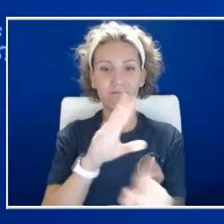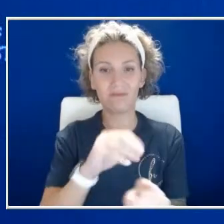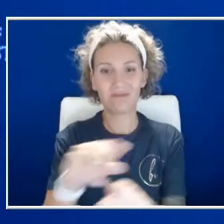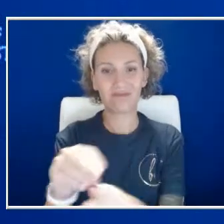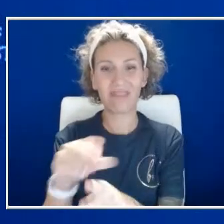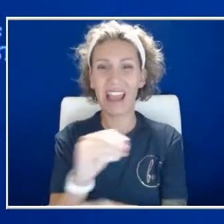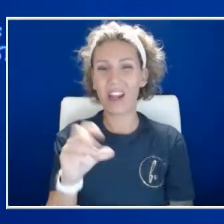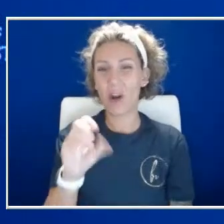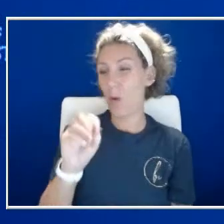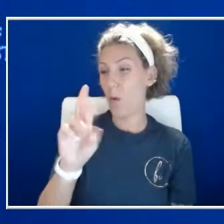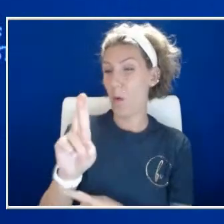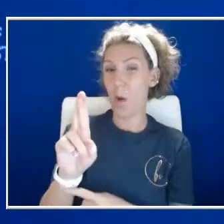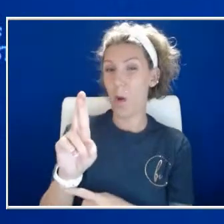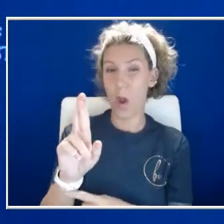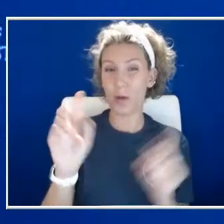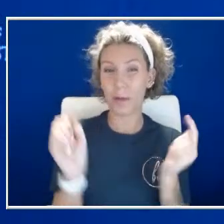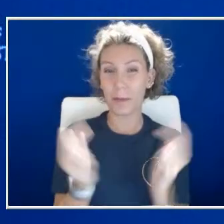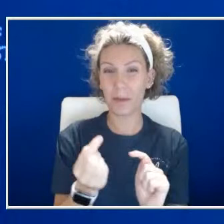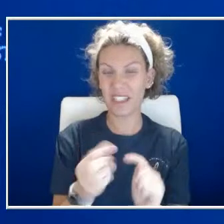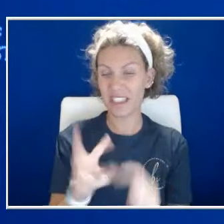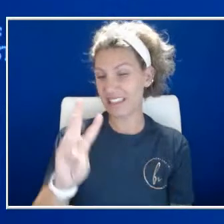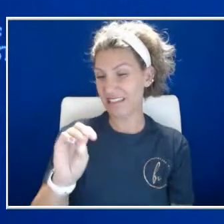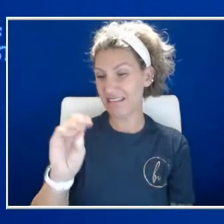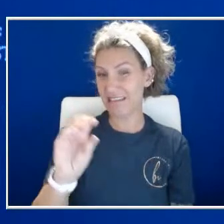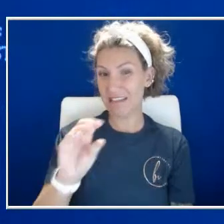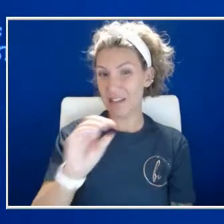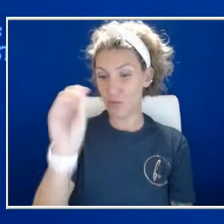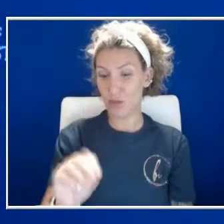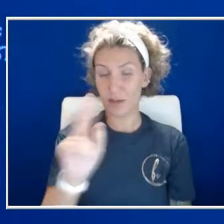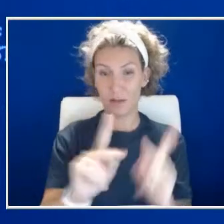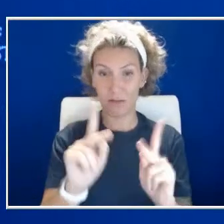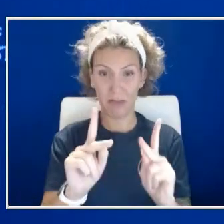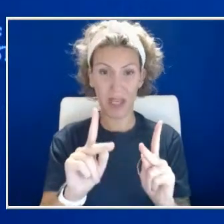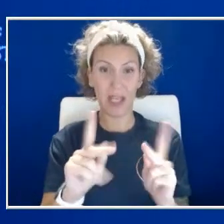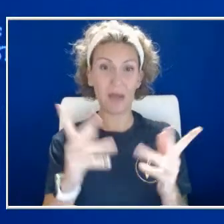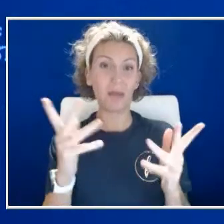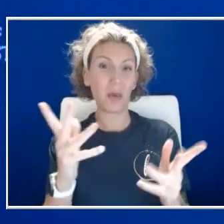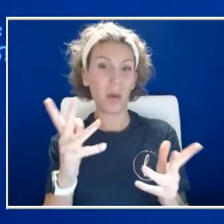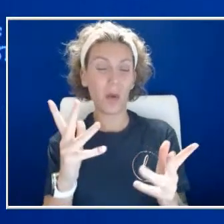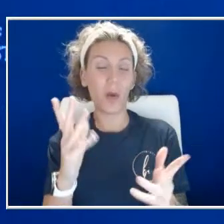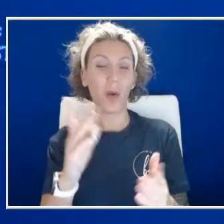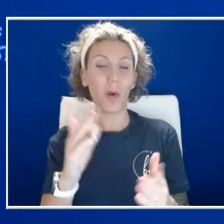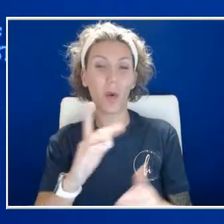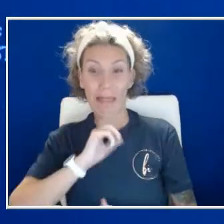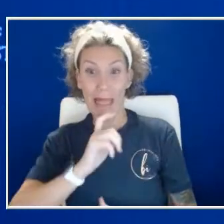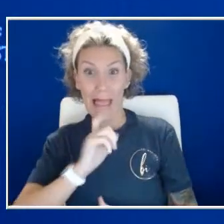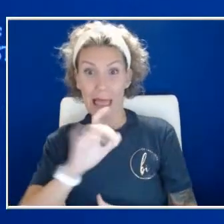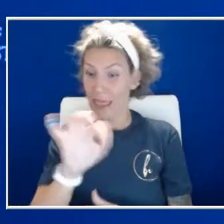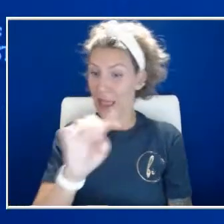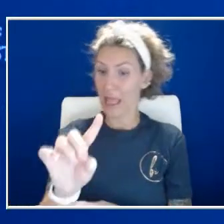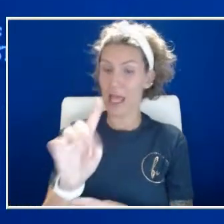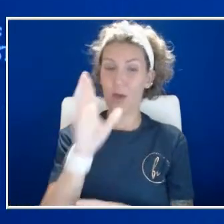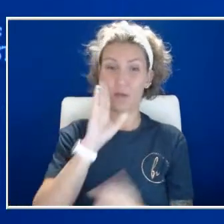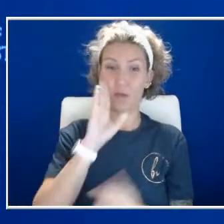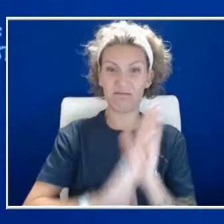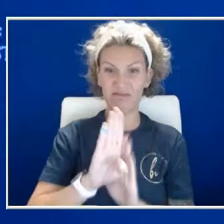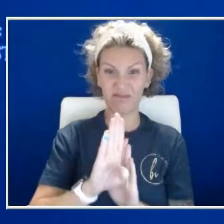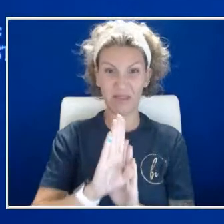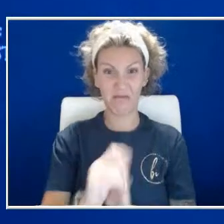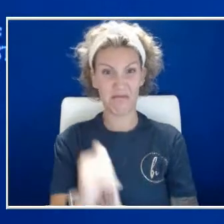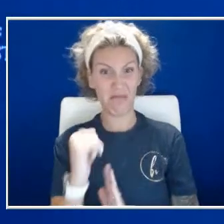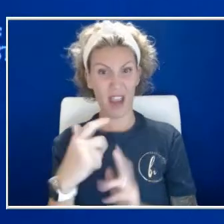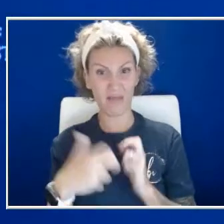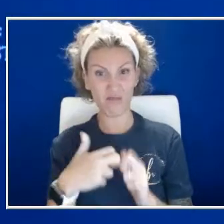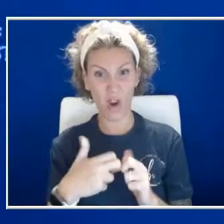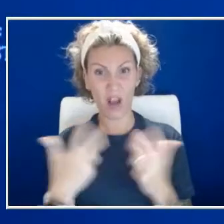it's estimated that 60% of people that wear lead at some point are going to develop back problems. That's a lot. I mean, that's for me, my techs, the nurses, everyone in the